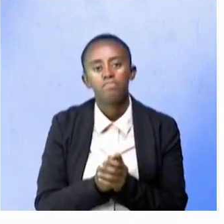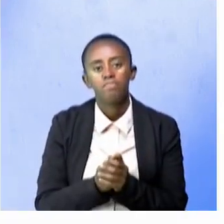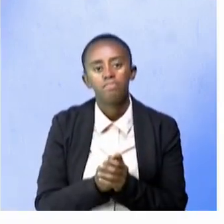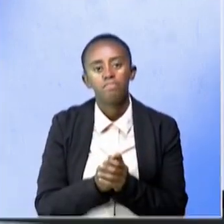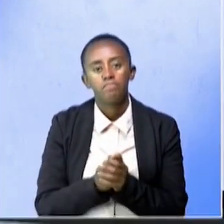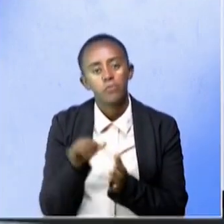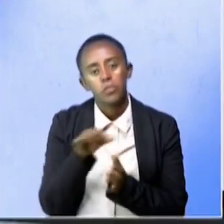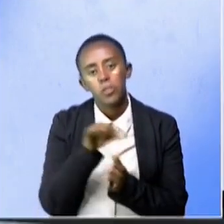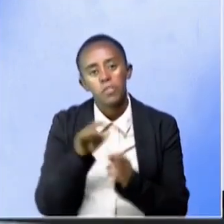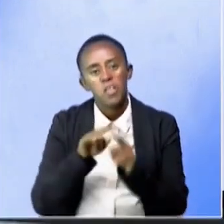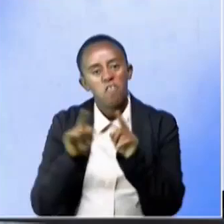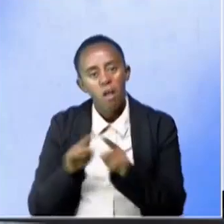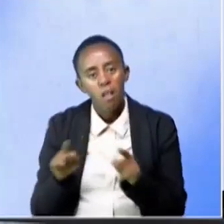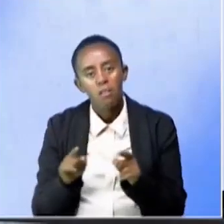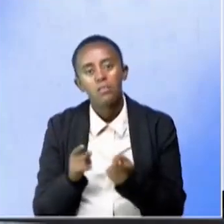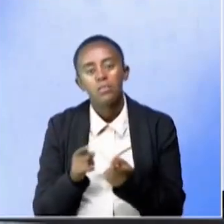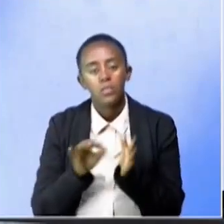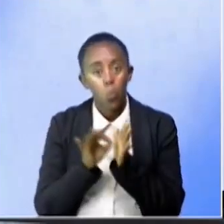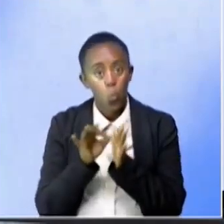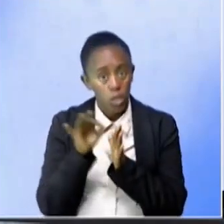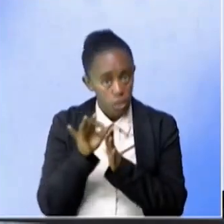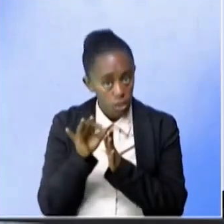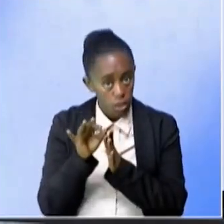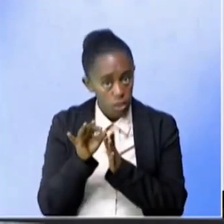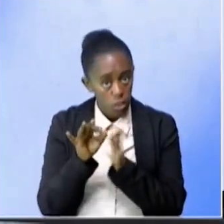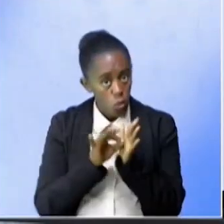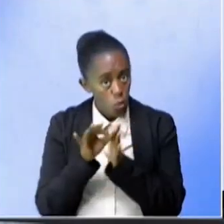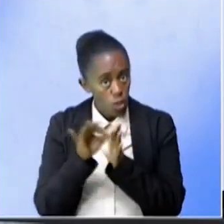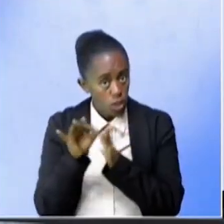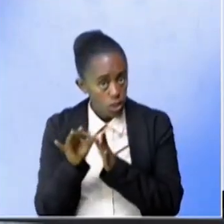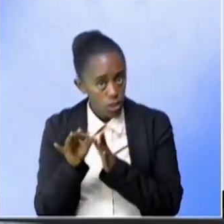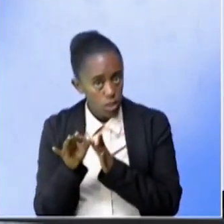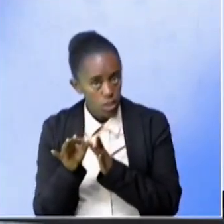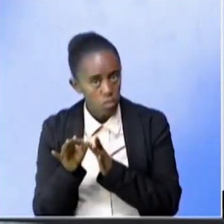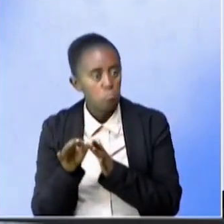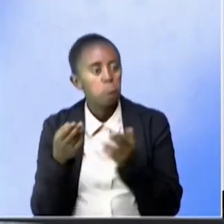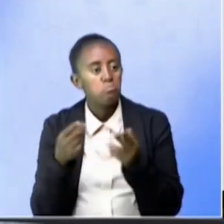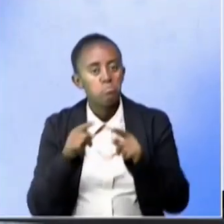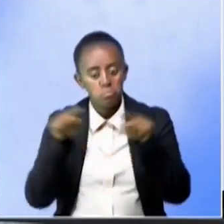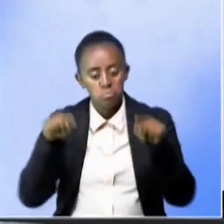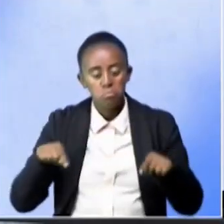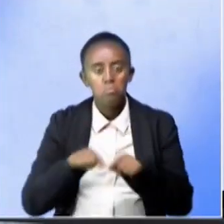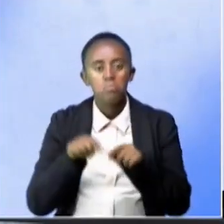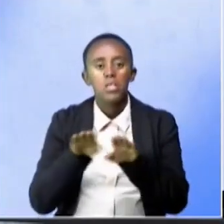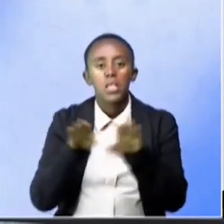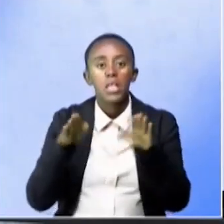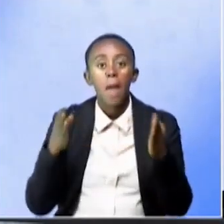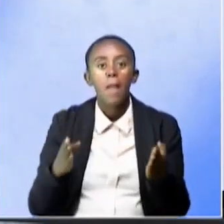The same. This is quantity, quantitative adjective, table, that is a noun.